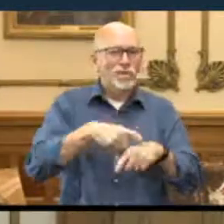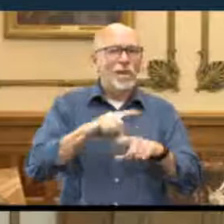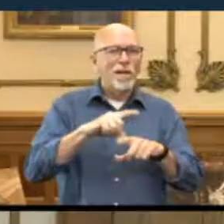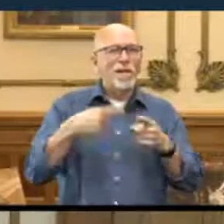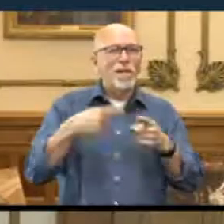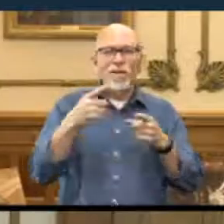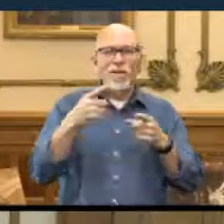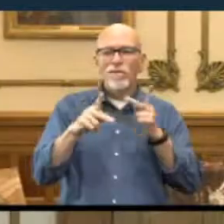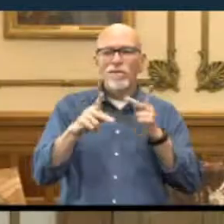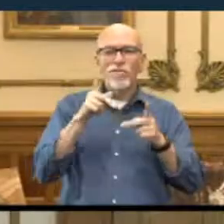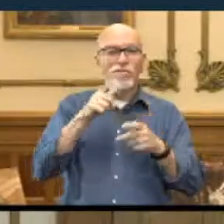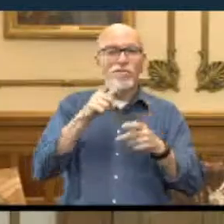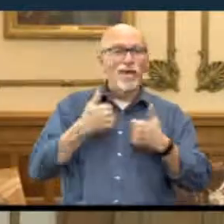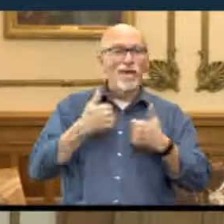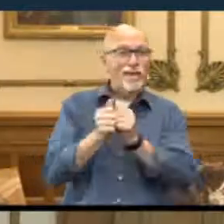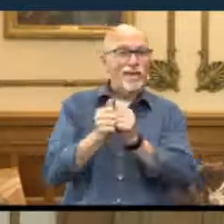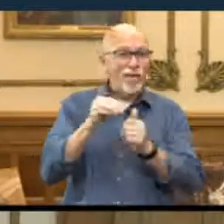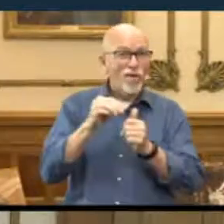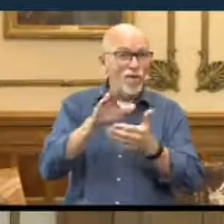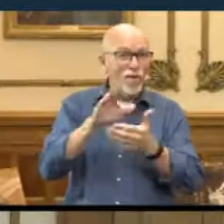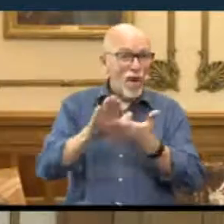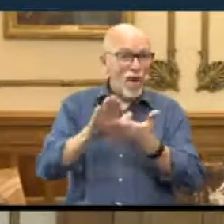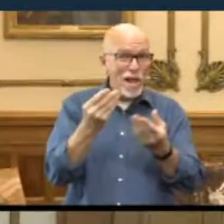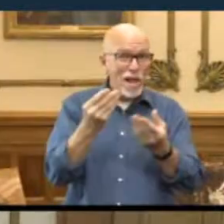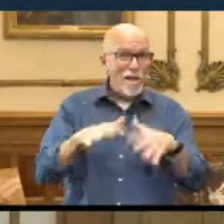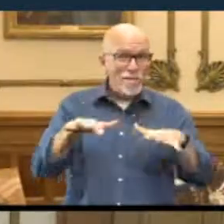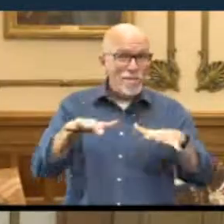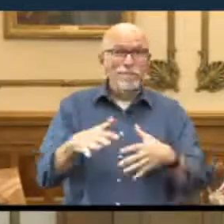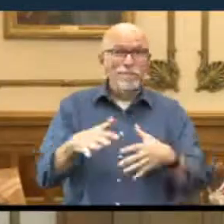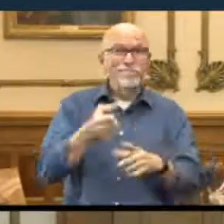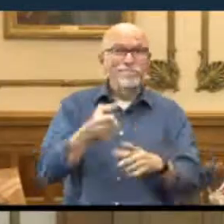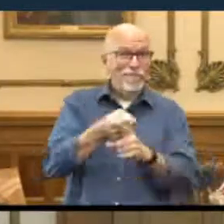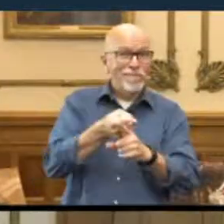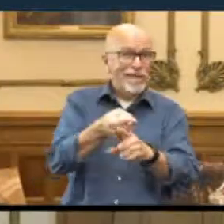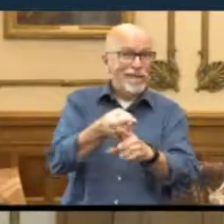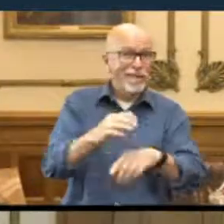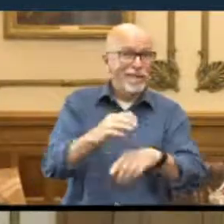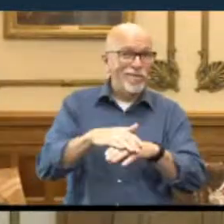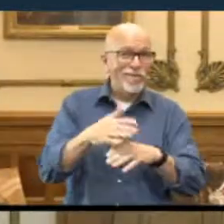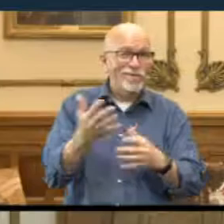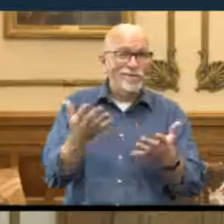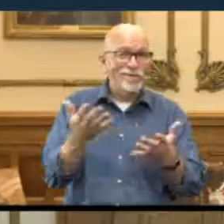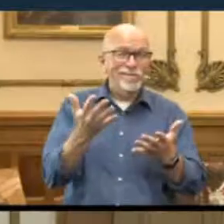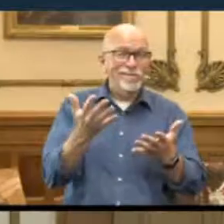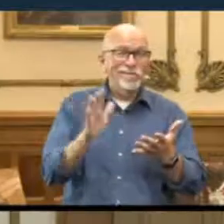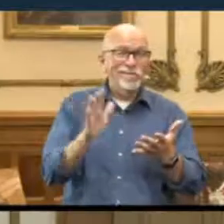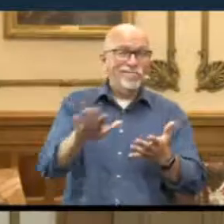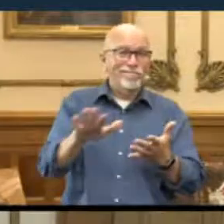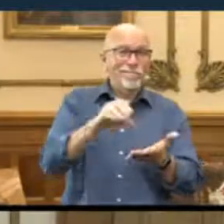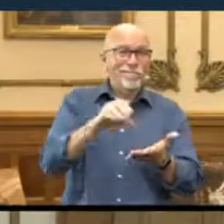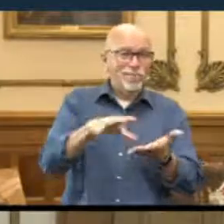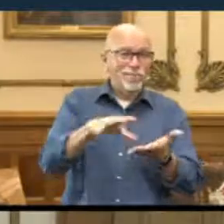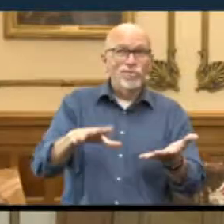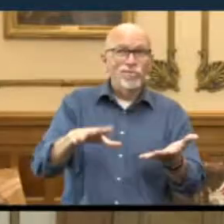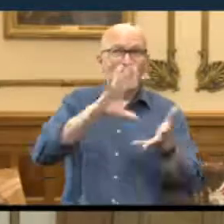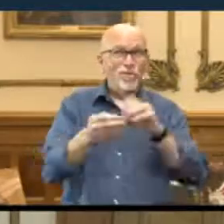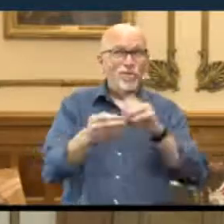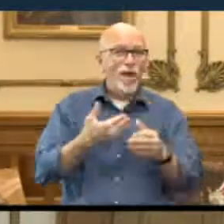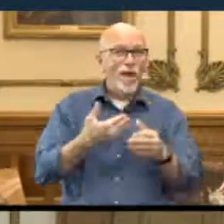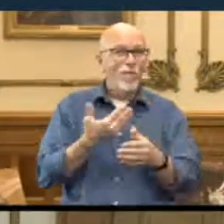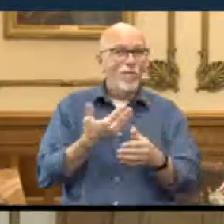that's occurring on our college campuses and kind of the impact that has had on our